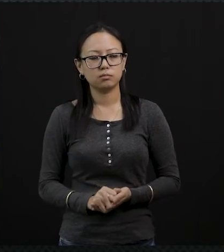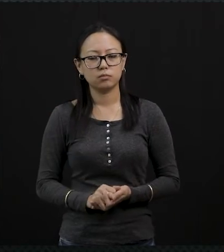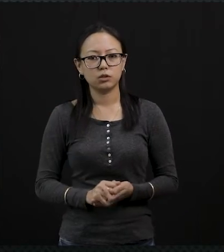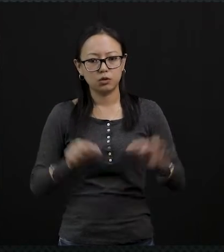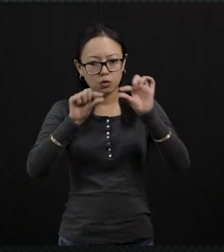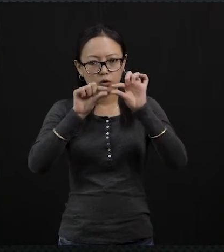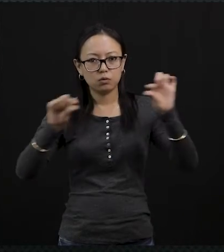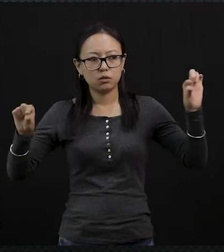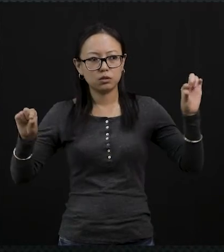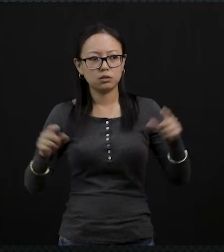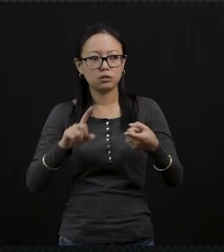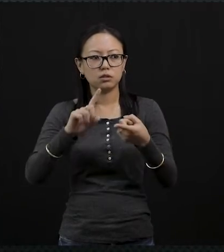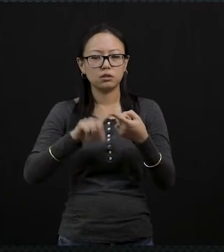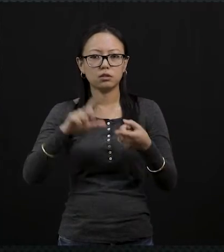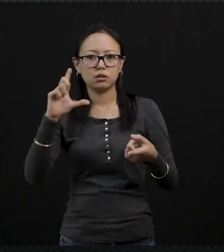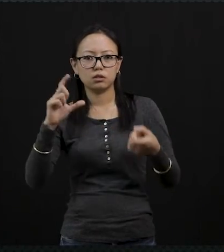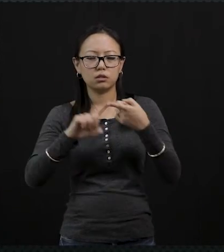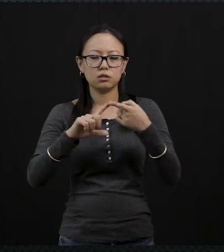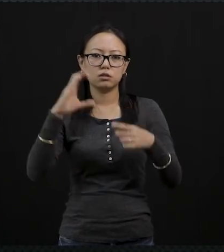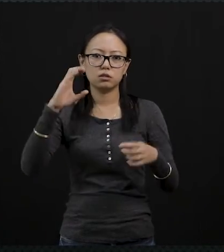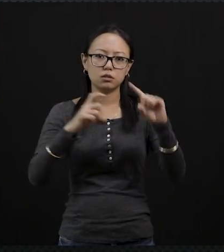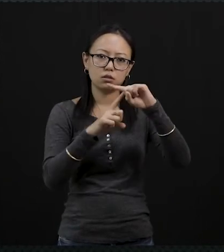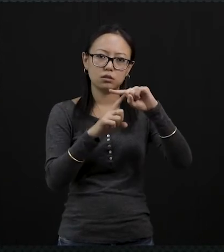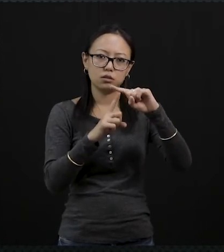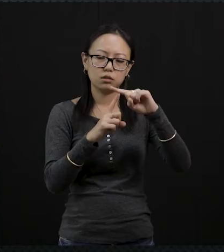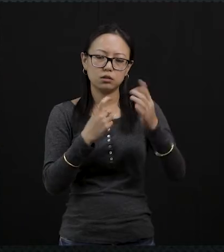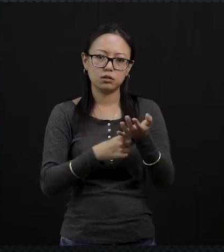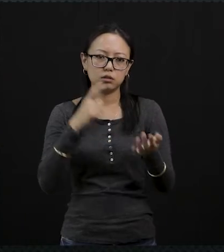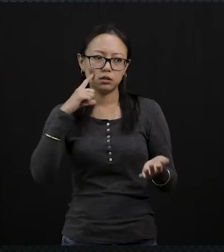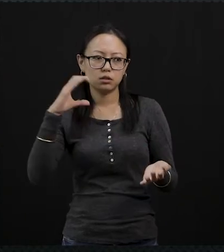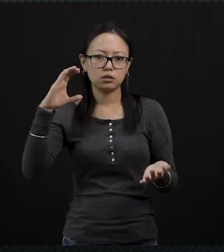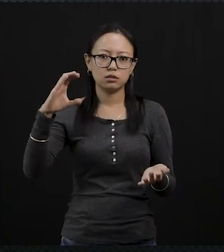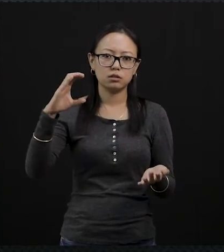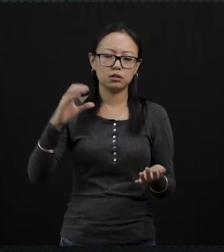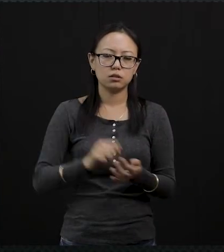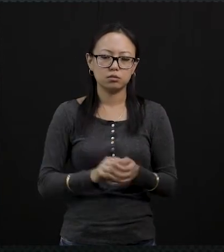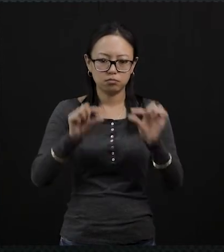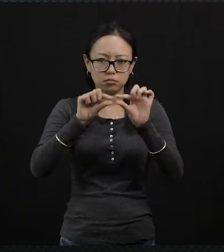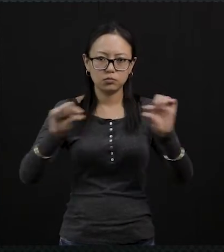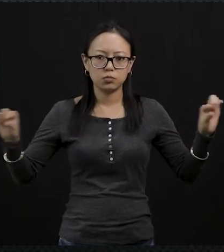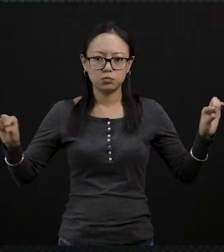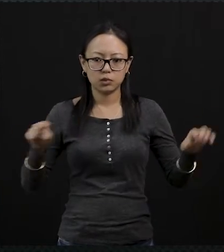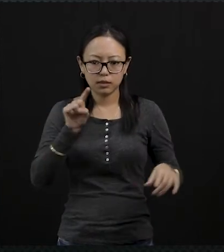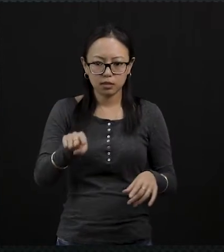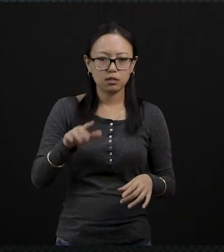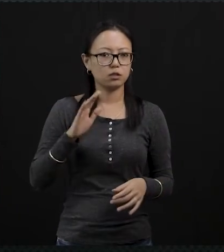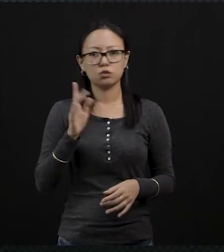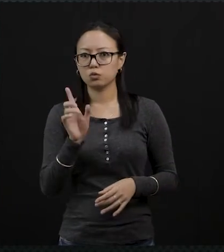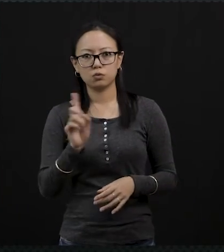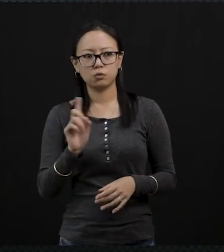okay. Dear class 2 students, we are all dependent on